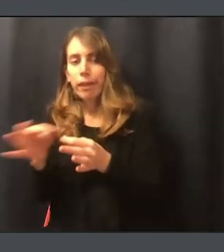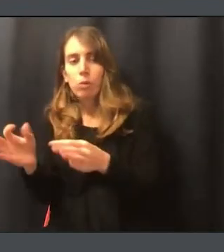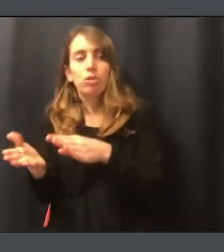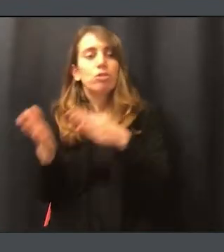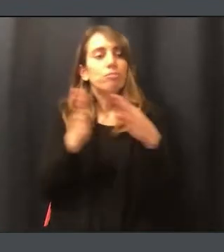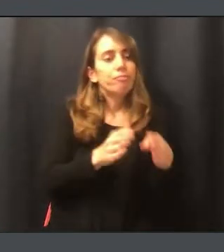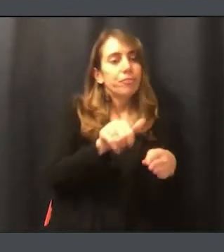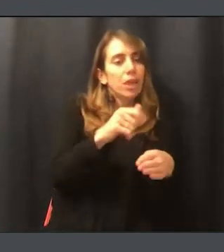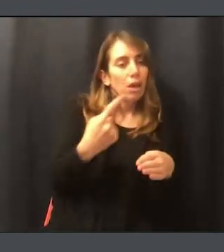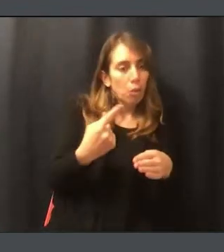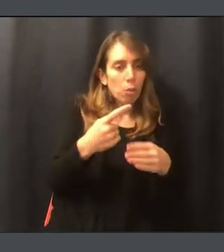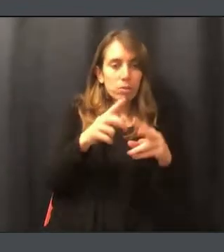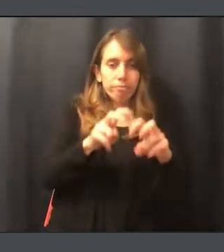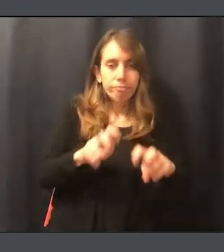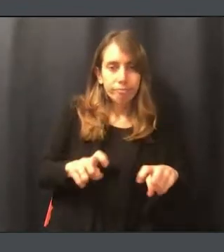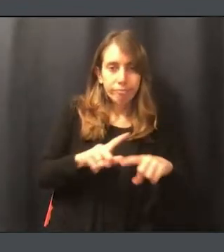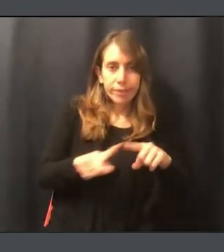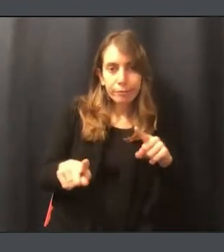the other language.